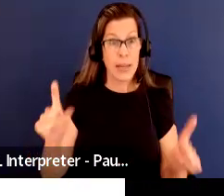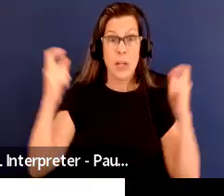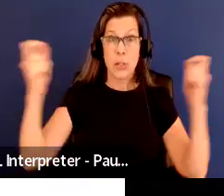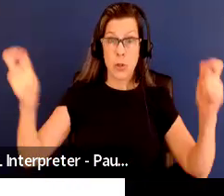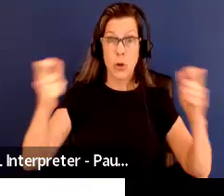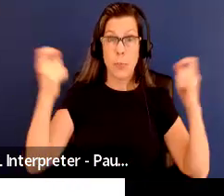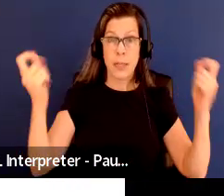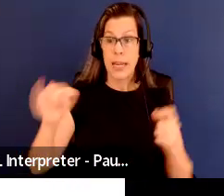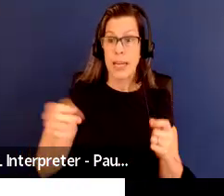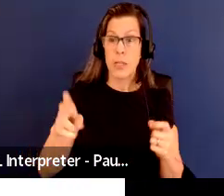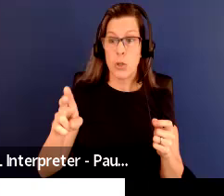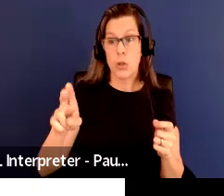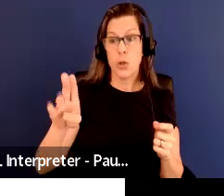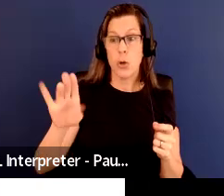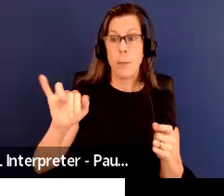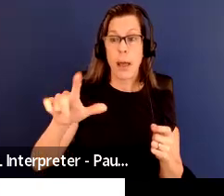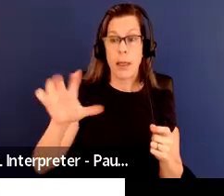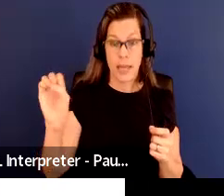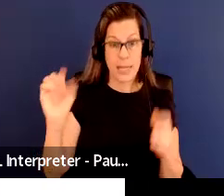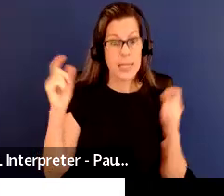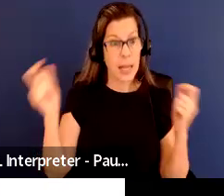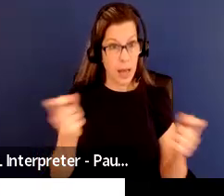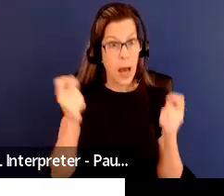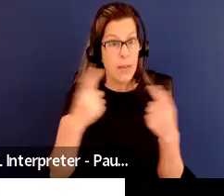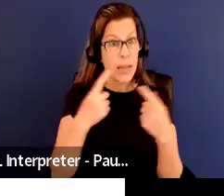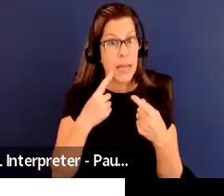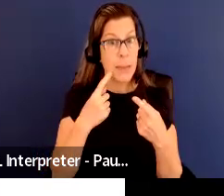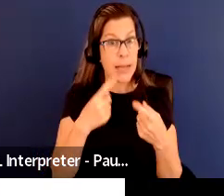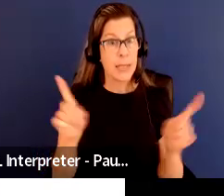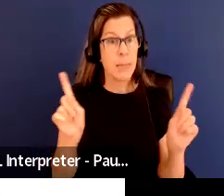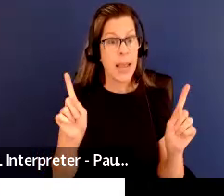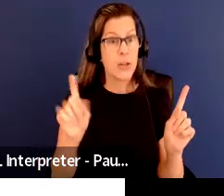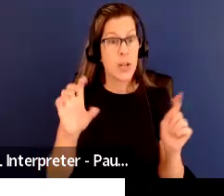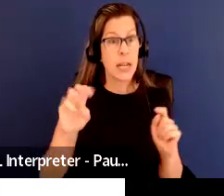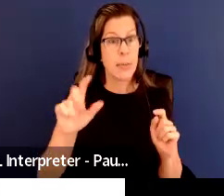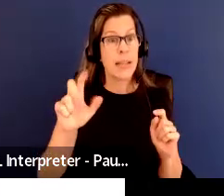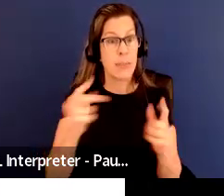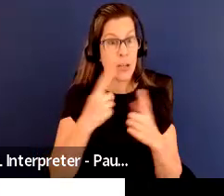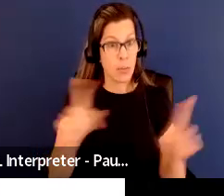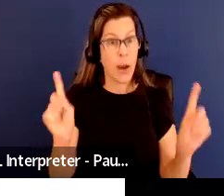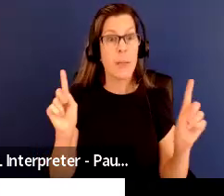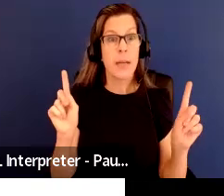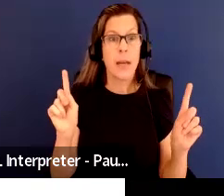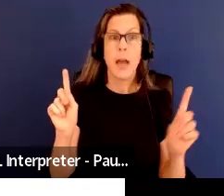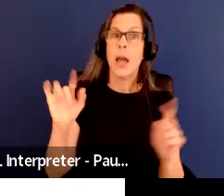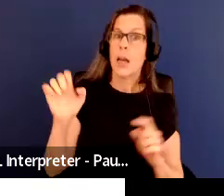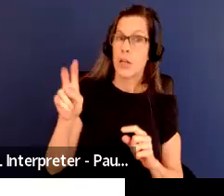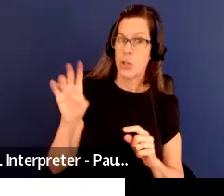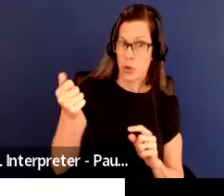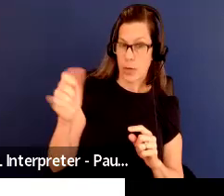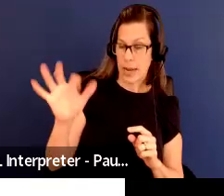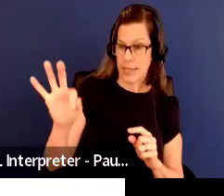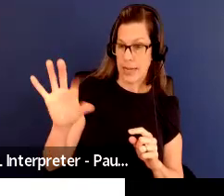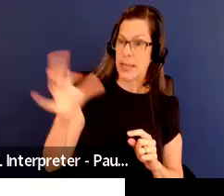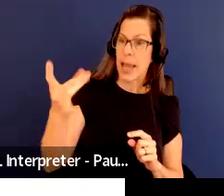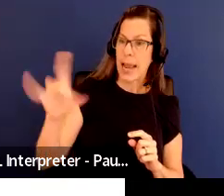which were the celebrations of Emancipation Proclamation, but it wasn't until June 19th of 1865, which